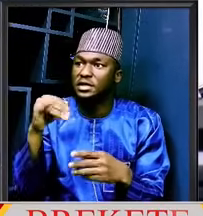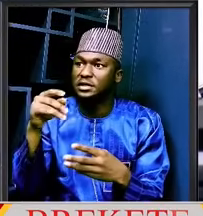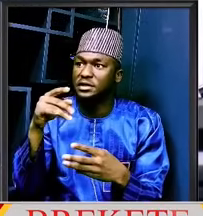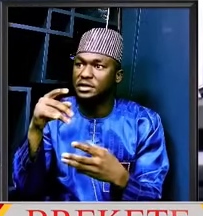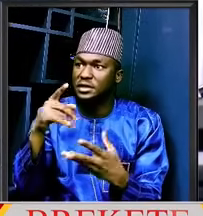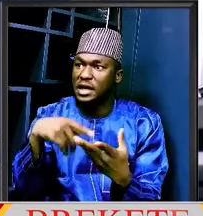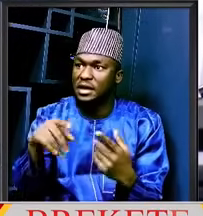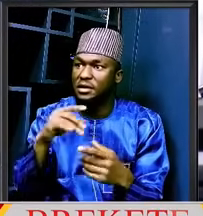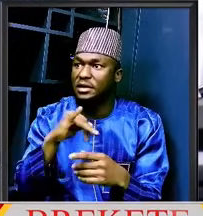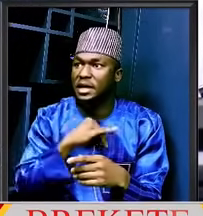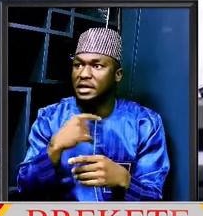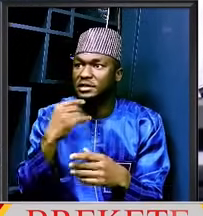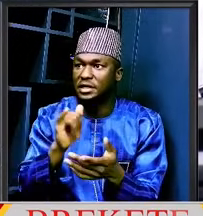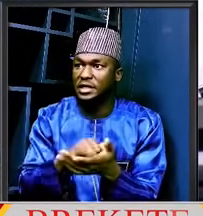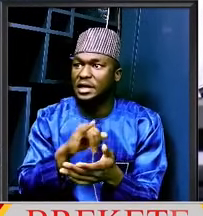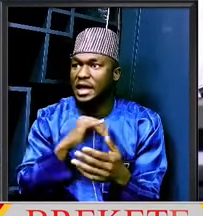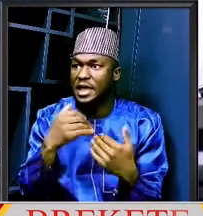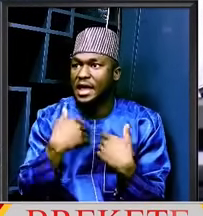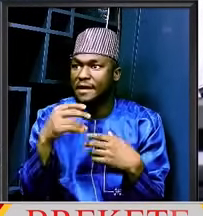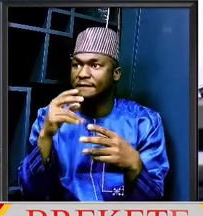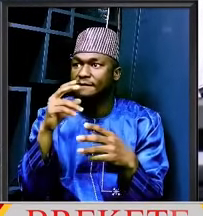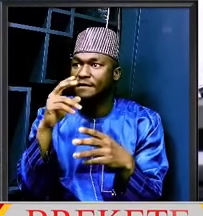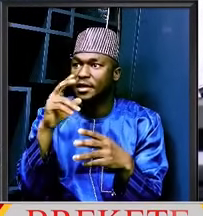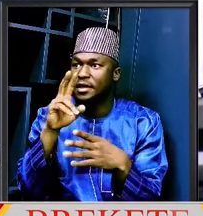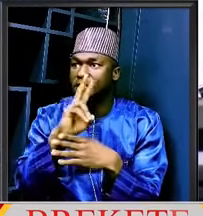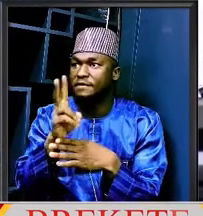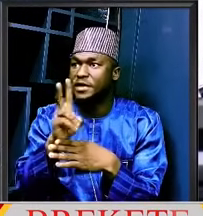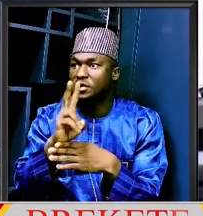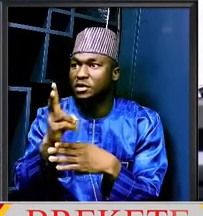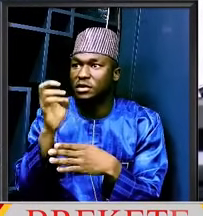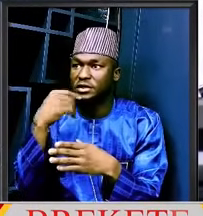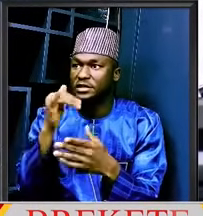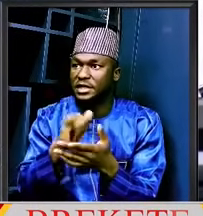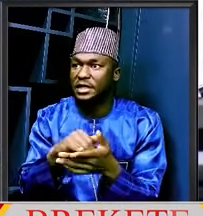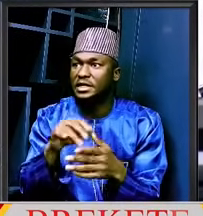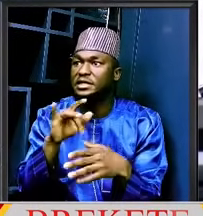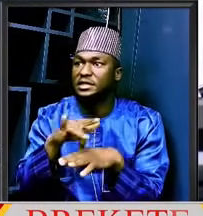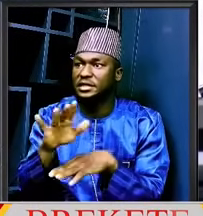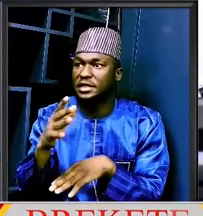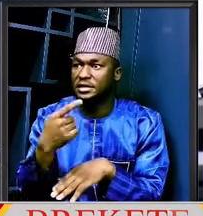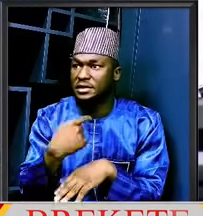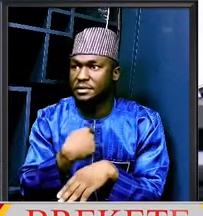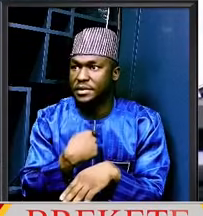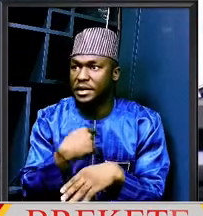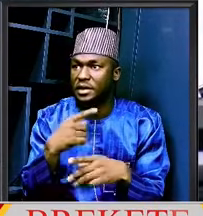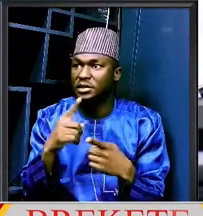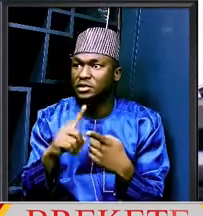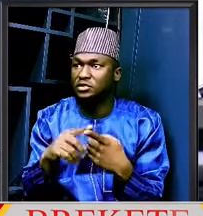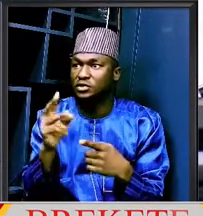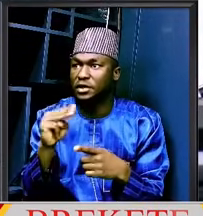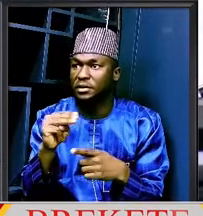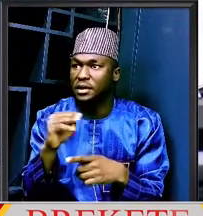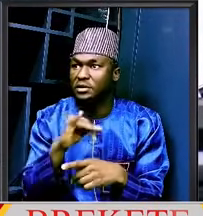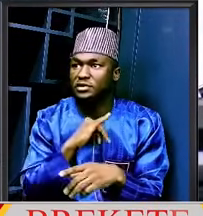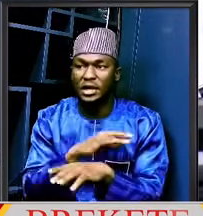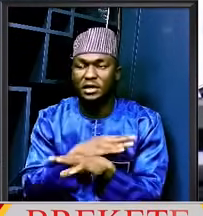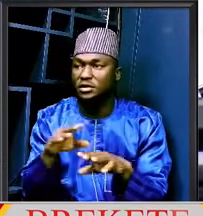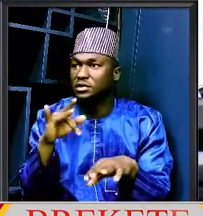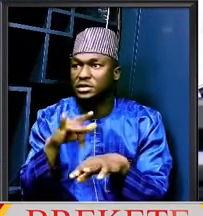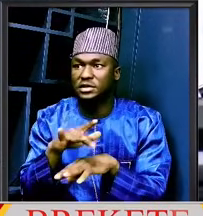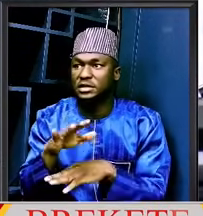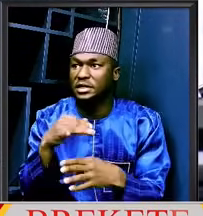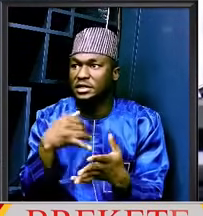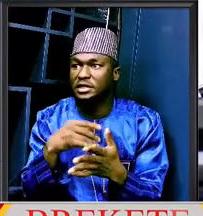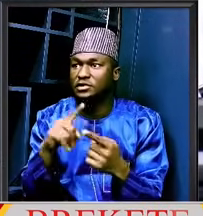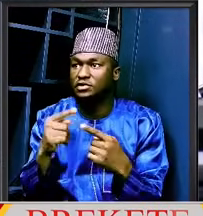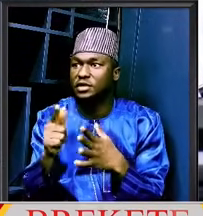have video? I have video evidence of the father. He said I should send it to him. I did not send it to him. I told him I'll send it later. The lawyer. I did not send it. Yes, the